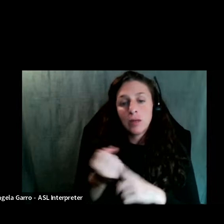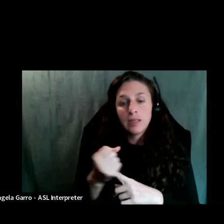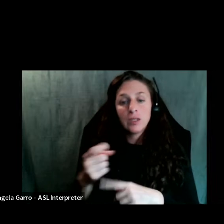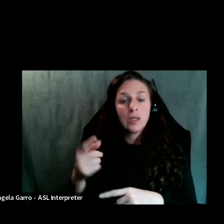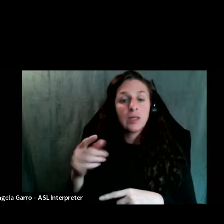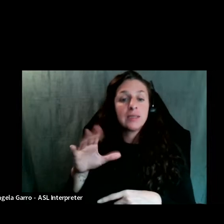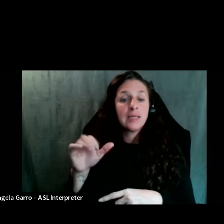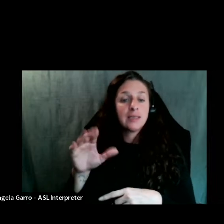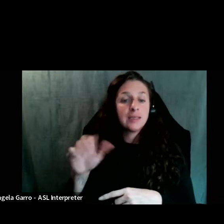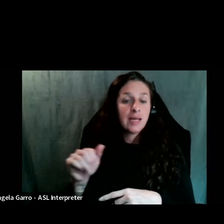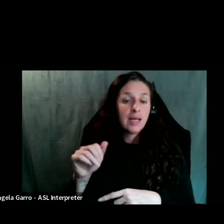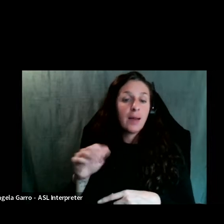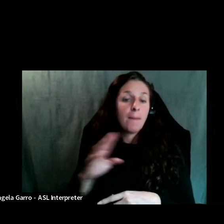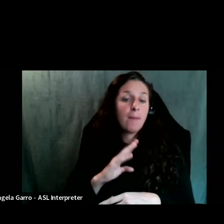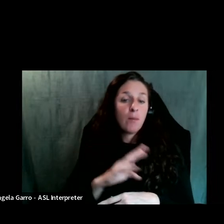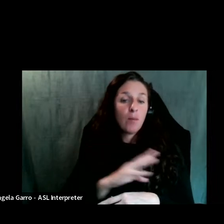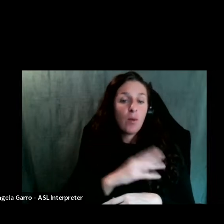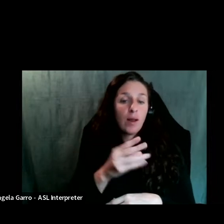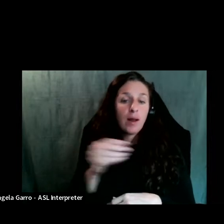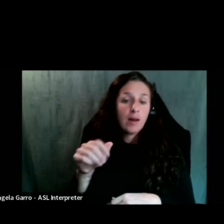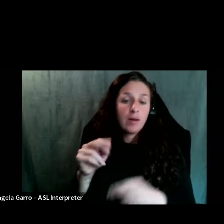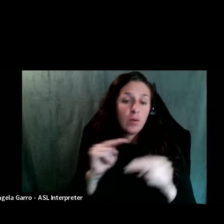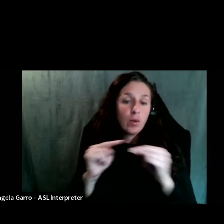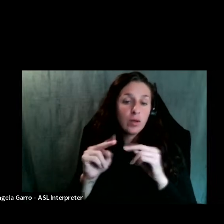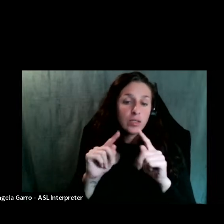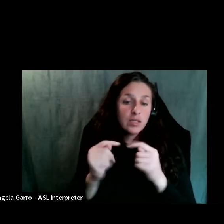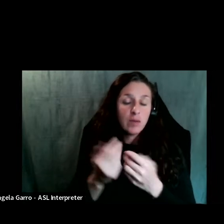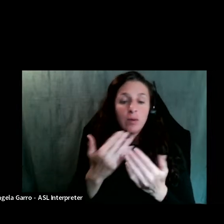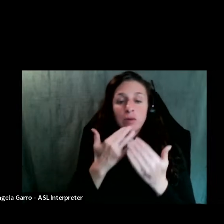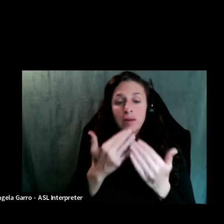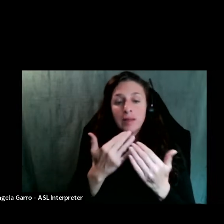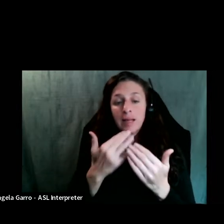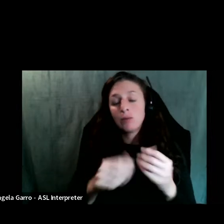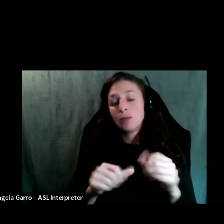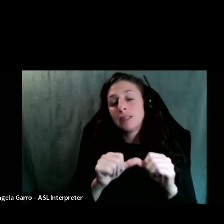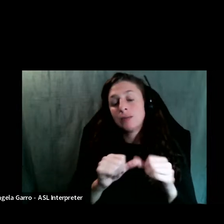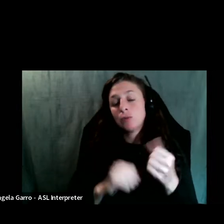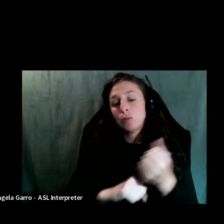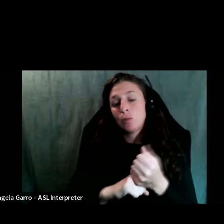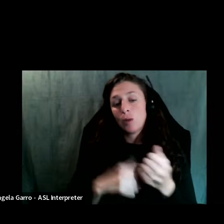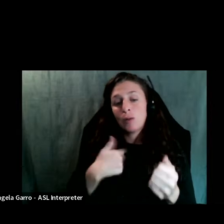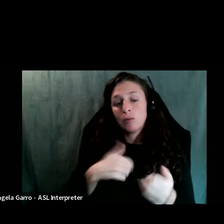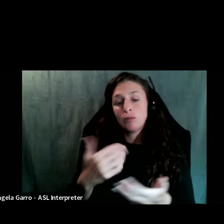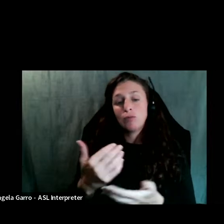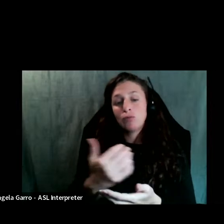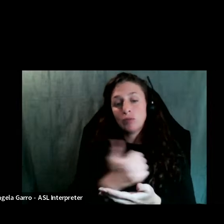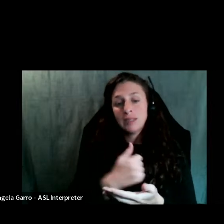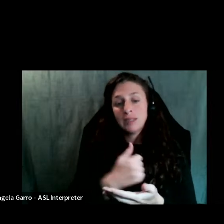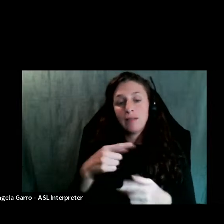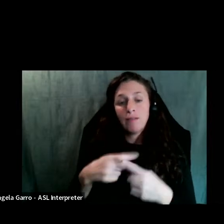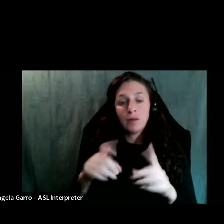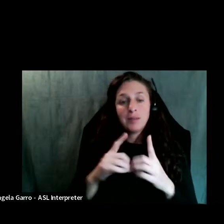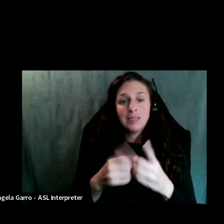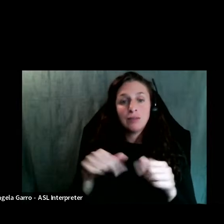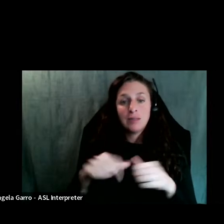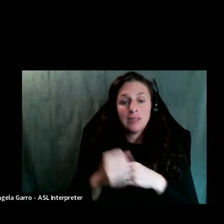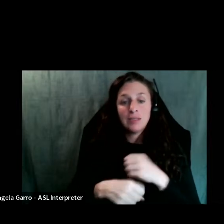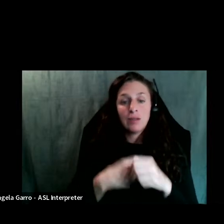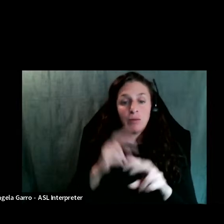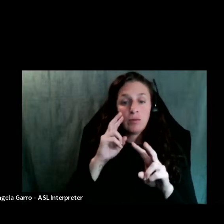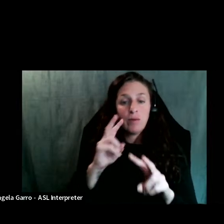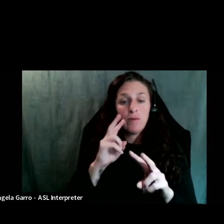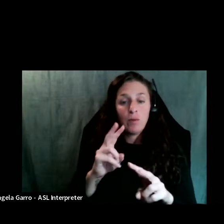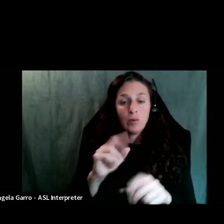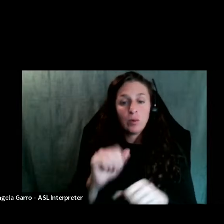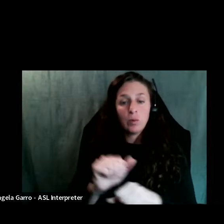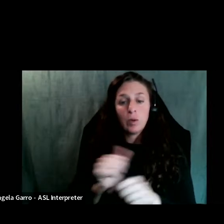like to thank you for the continued support that we have received from the district this year and look forward to